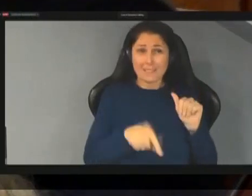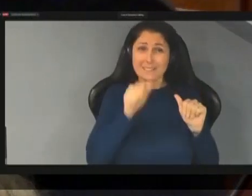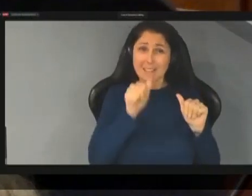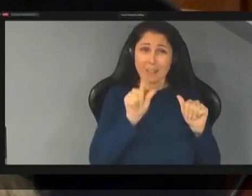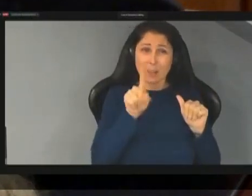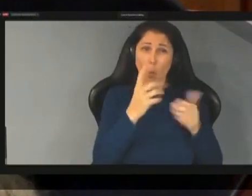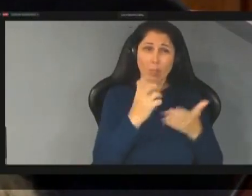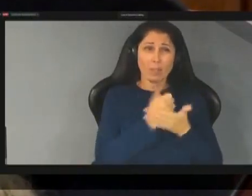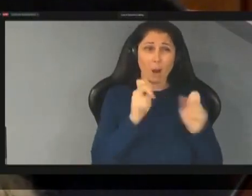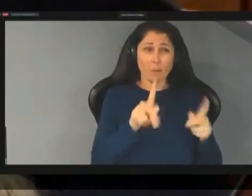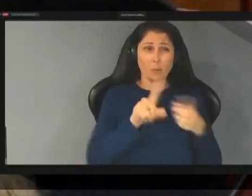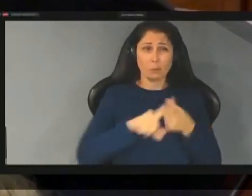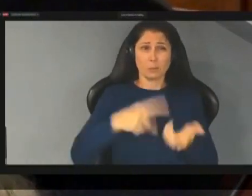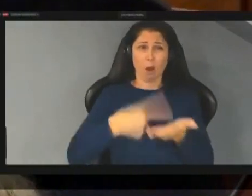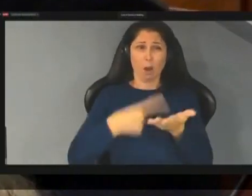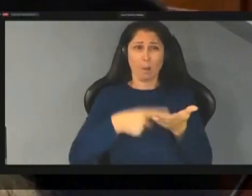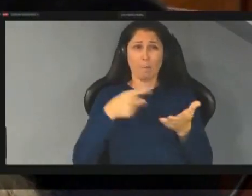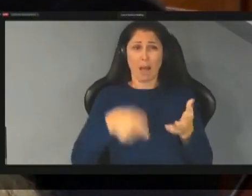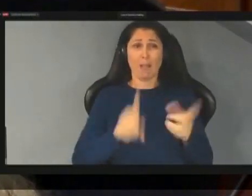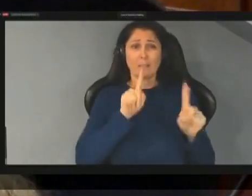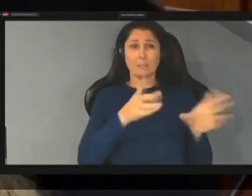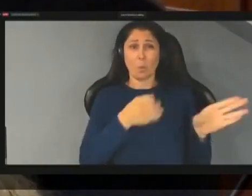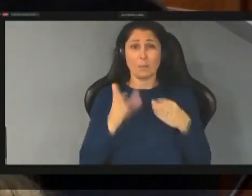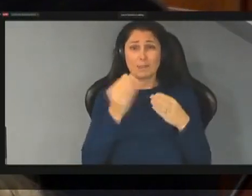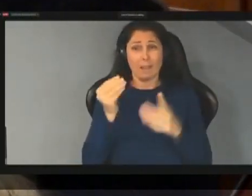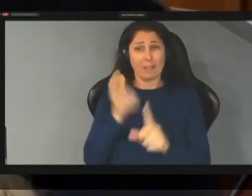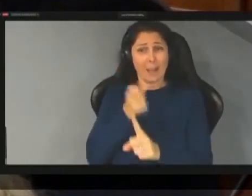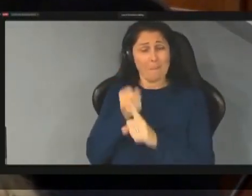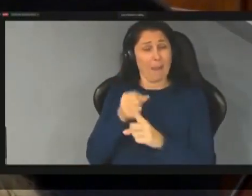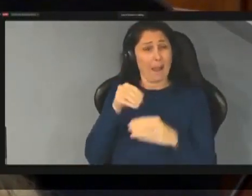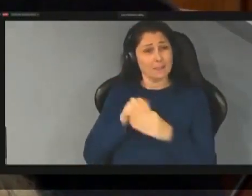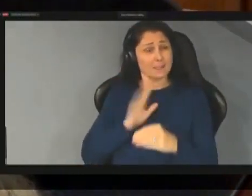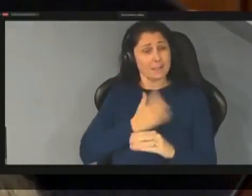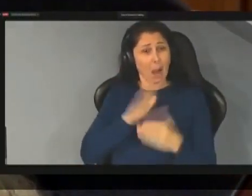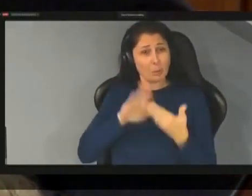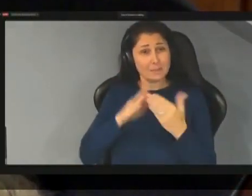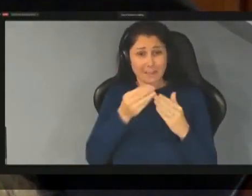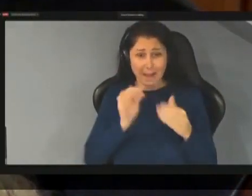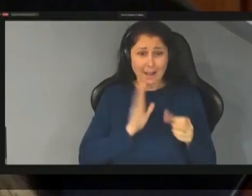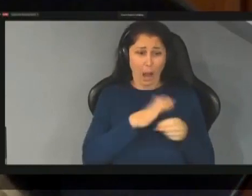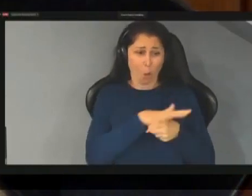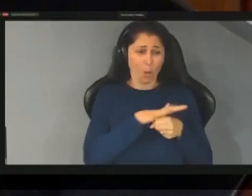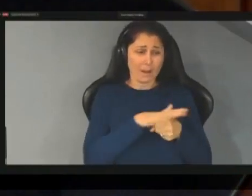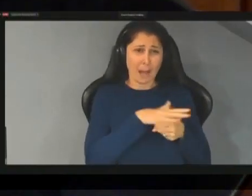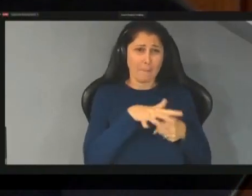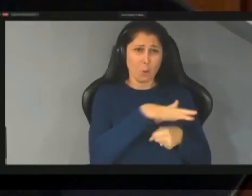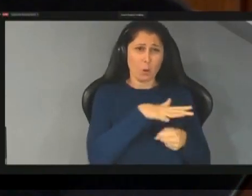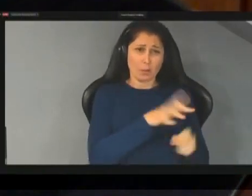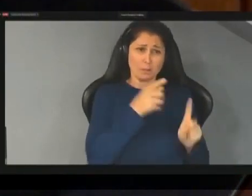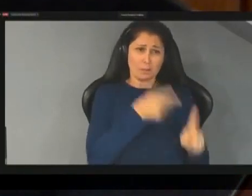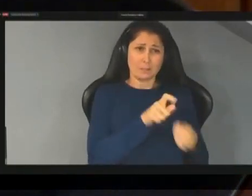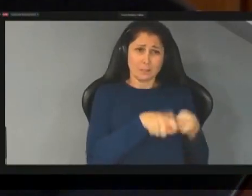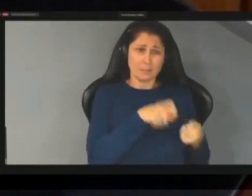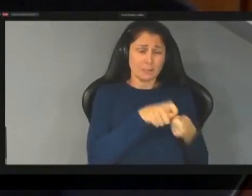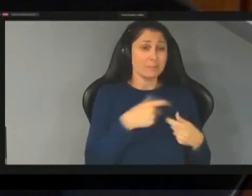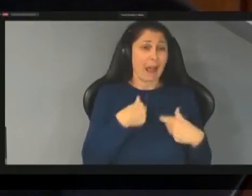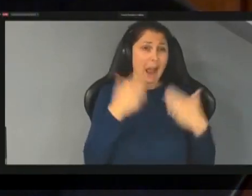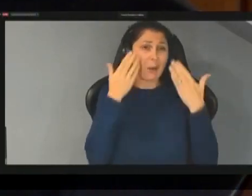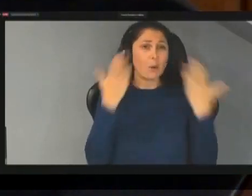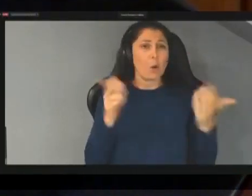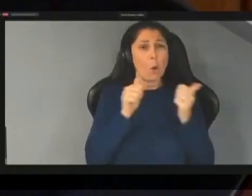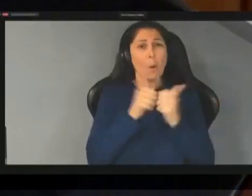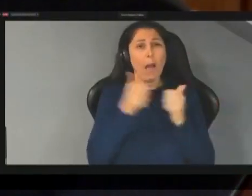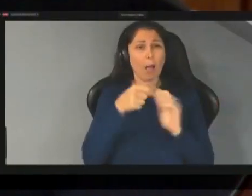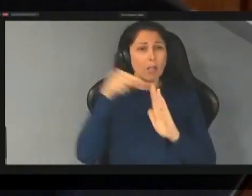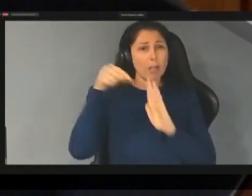this ordinance and the impacts that it's having in our city and in our neighborhoods in particular. So I don't know how far you want to go into